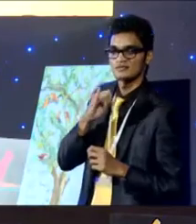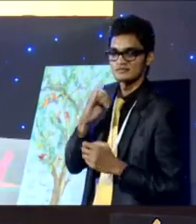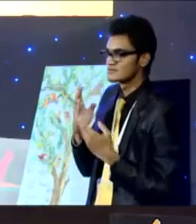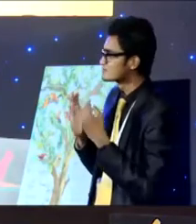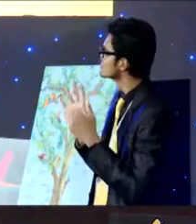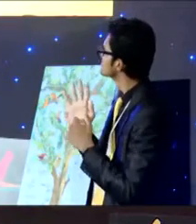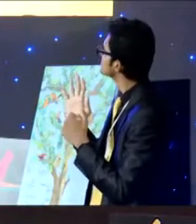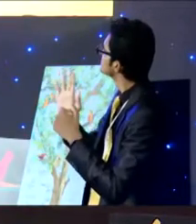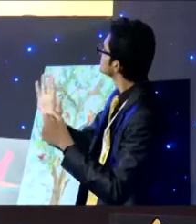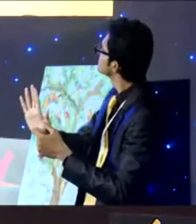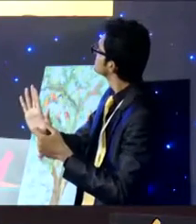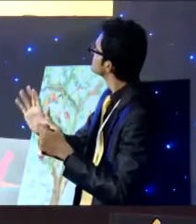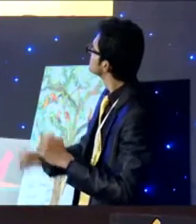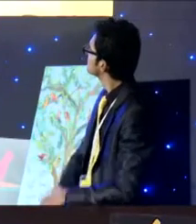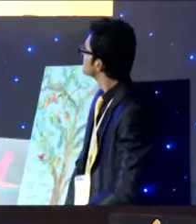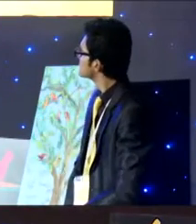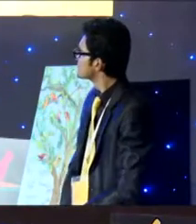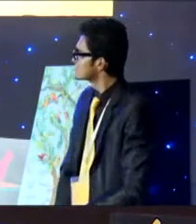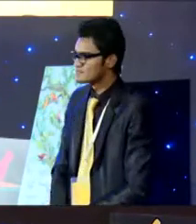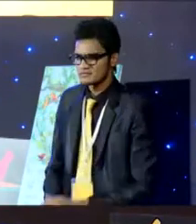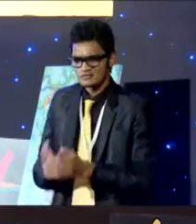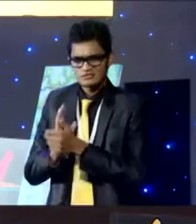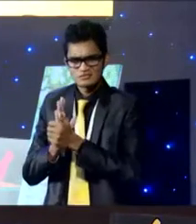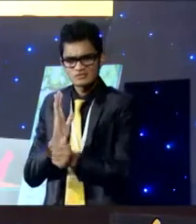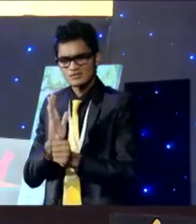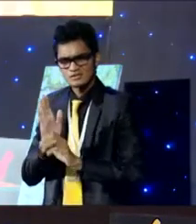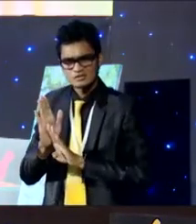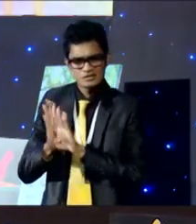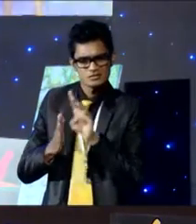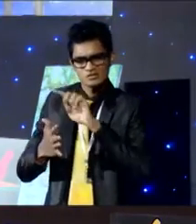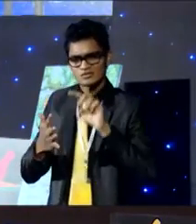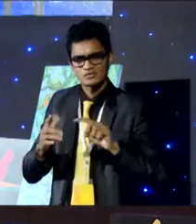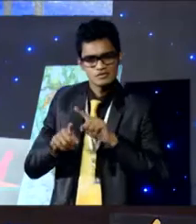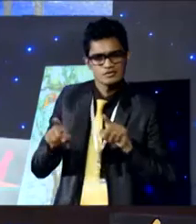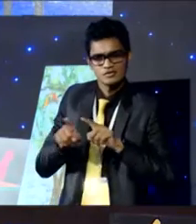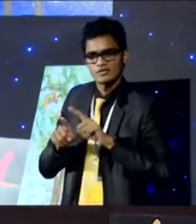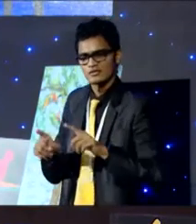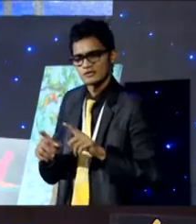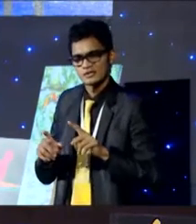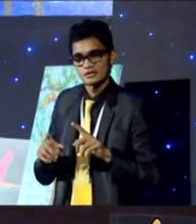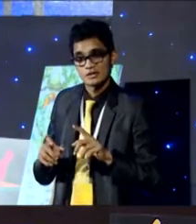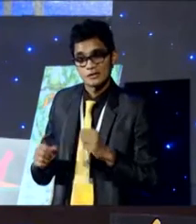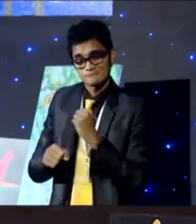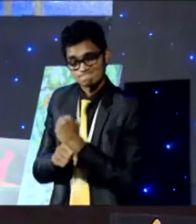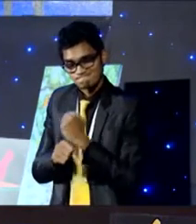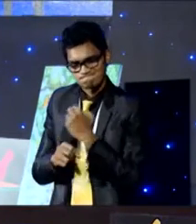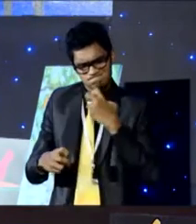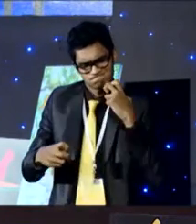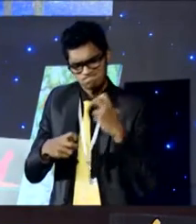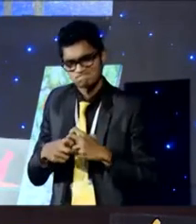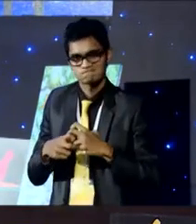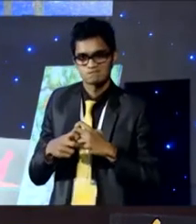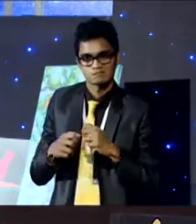Acquire skill sets, work hard, because we've been listening to the speakers, and no one's, even all of them